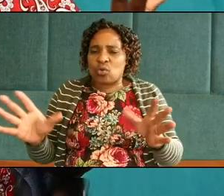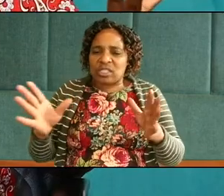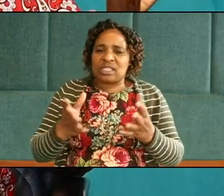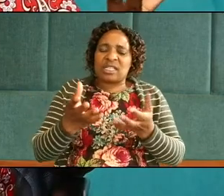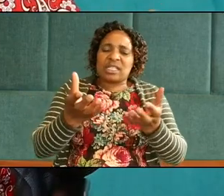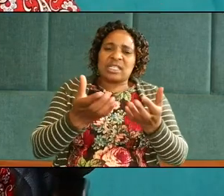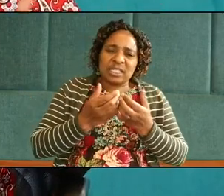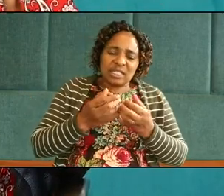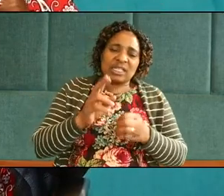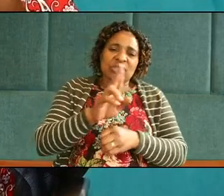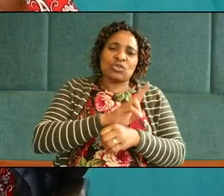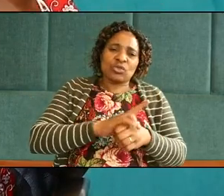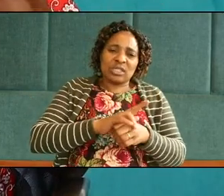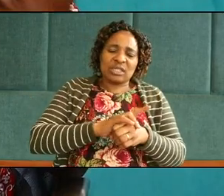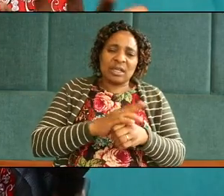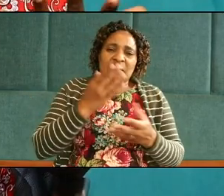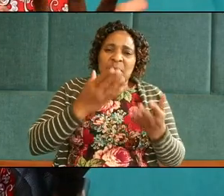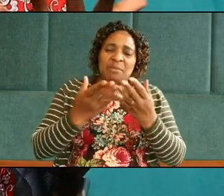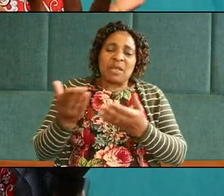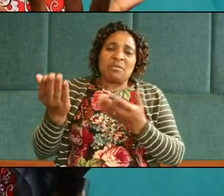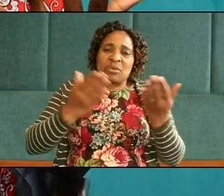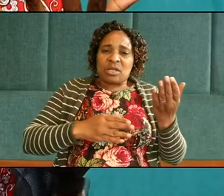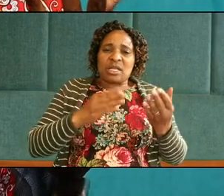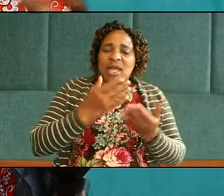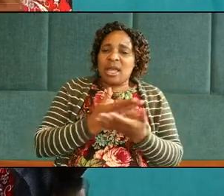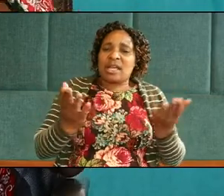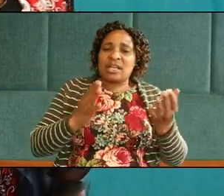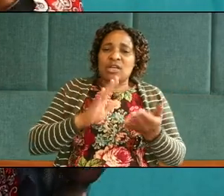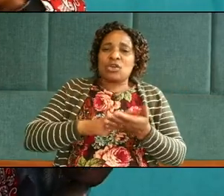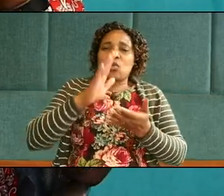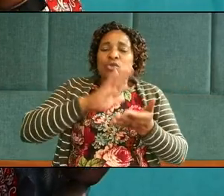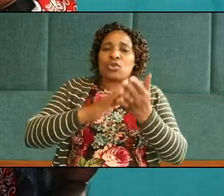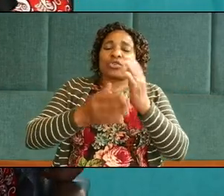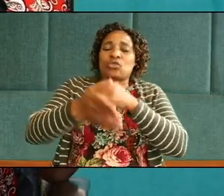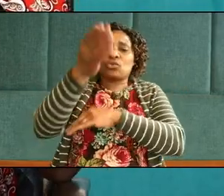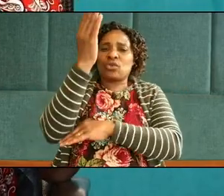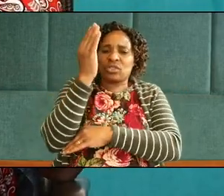needless spending that perhaps will not bring any glory to God. You see? So